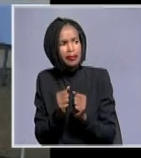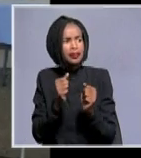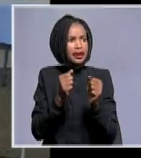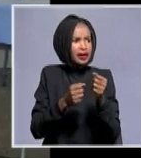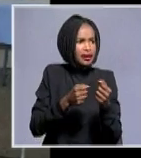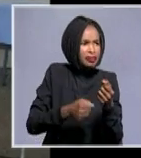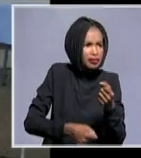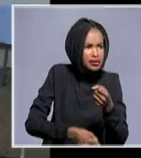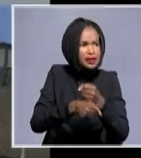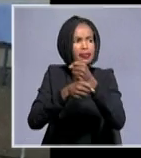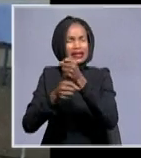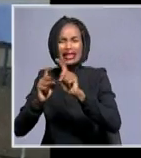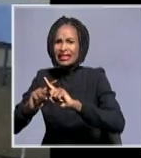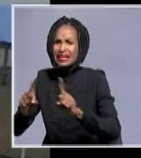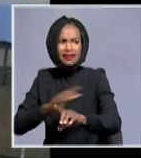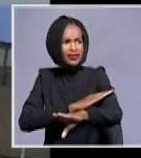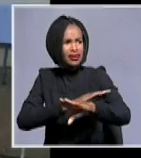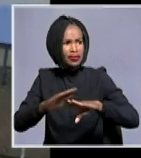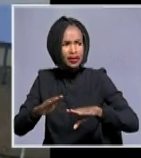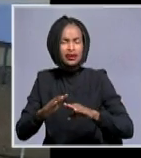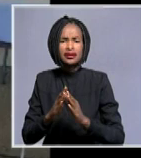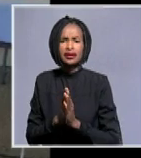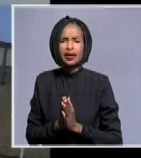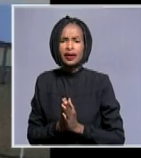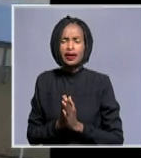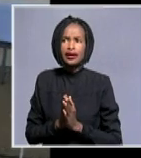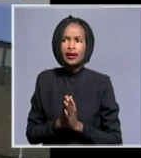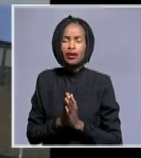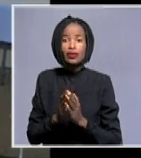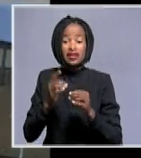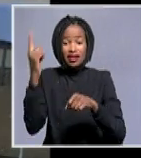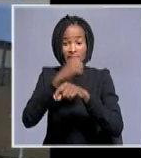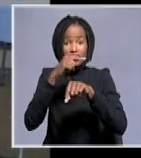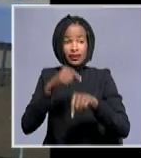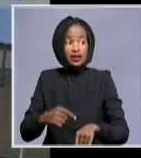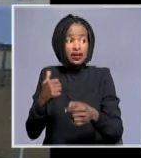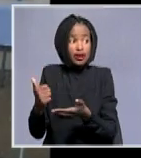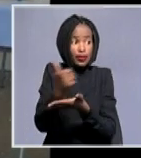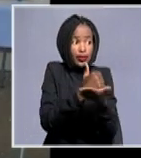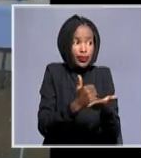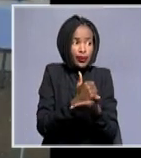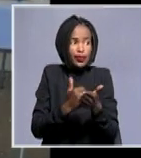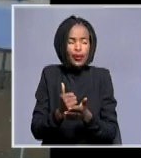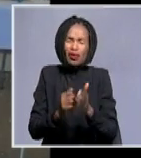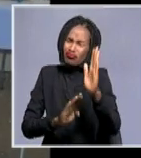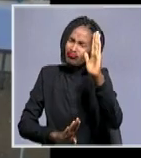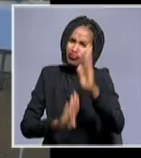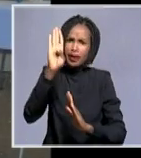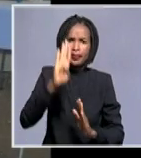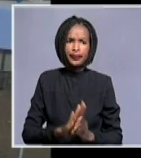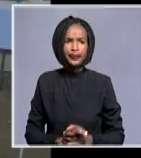your disposal in order to guarantee a successful cleanup campaign.